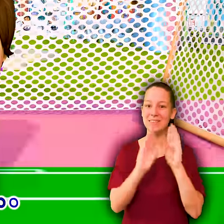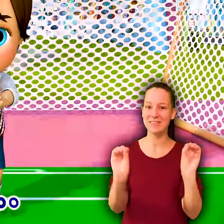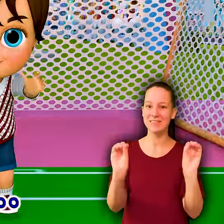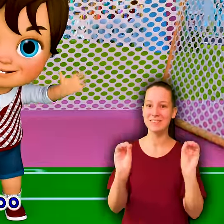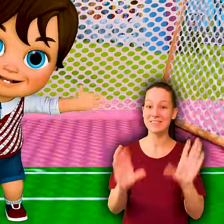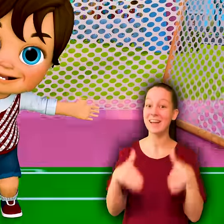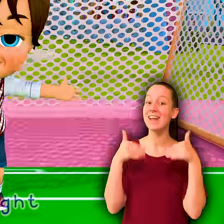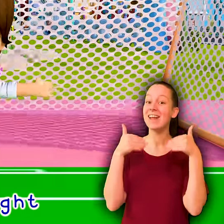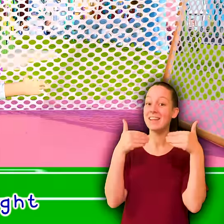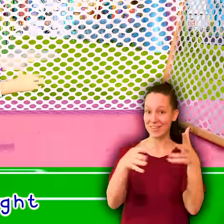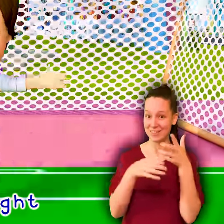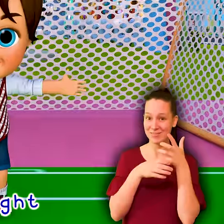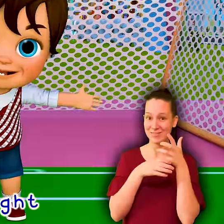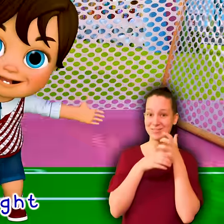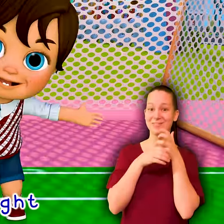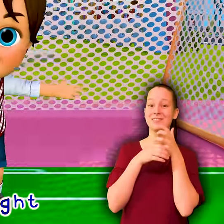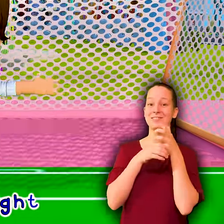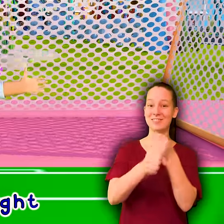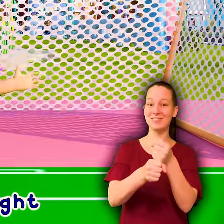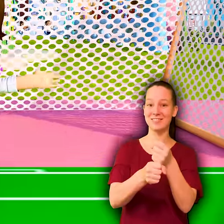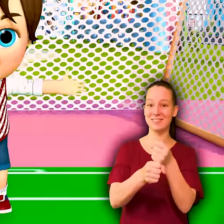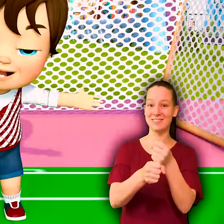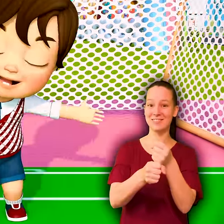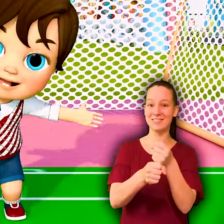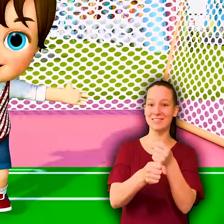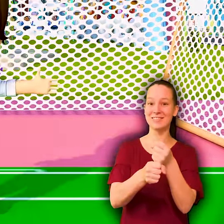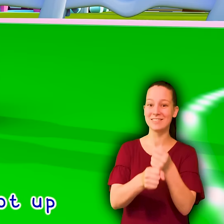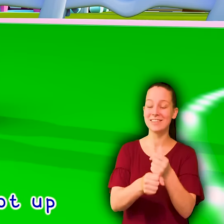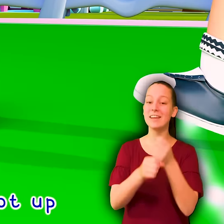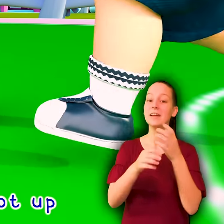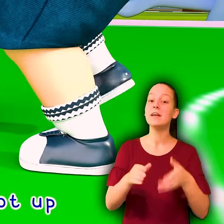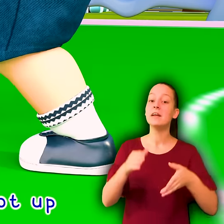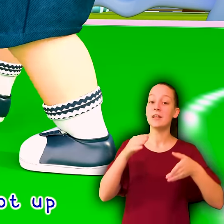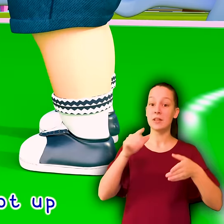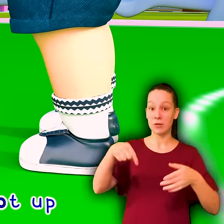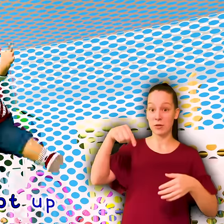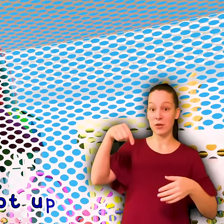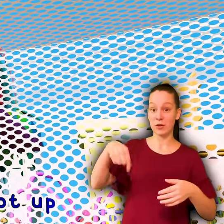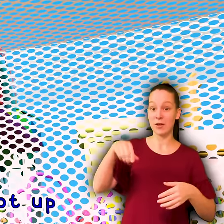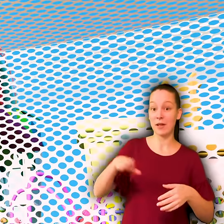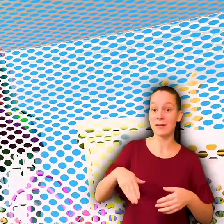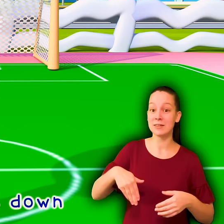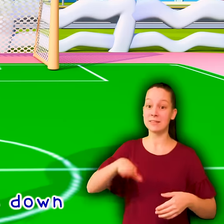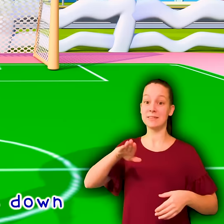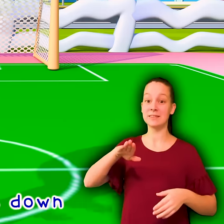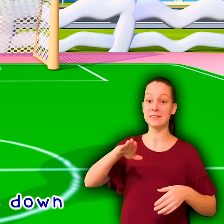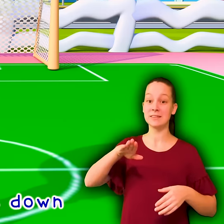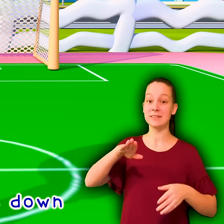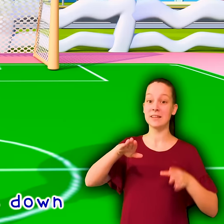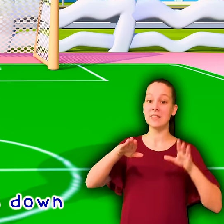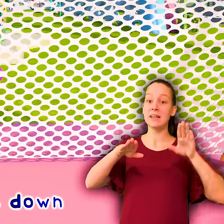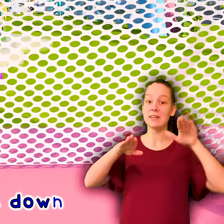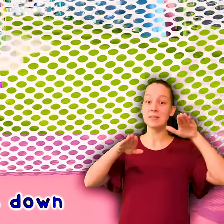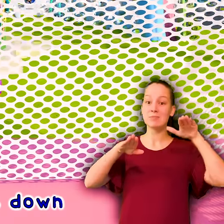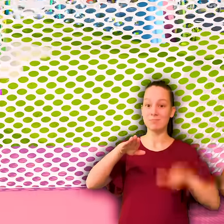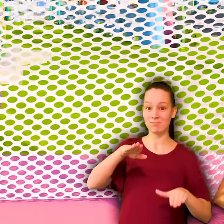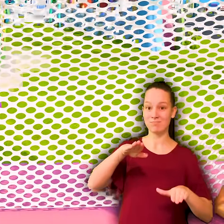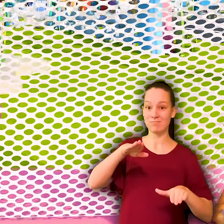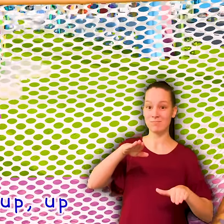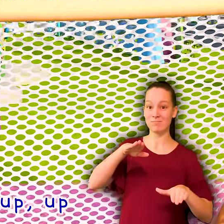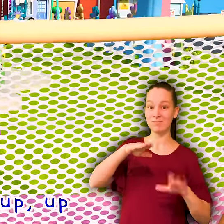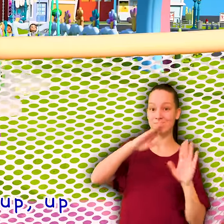go baby boo here we go hold on tight you lift your right foot up you put your left foot